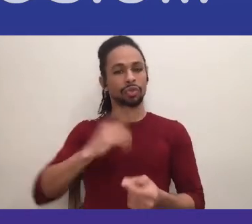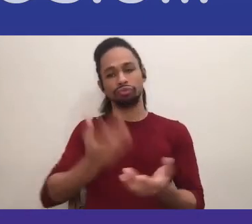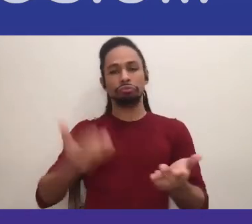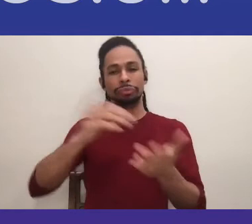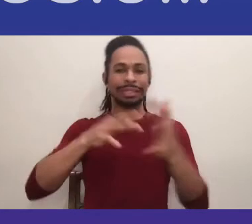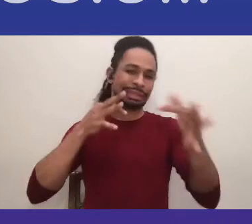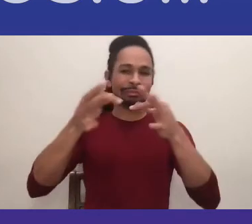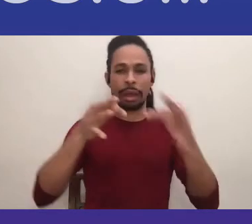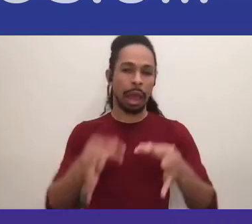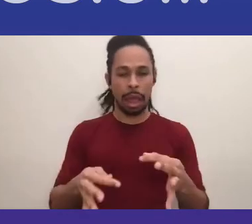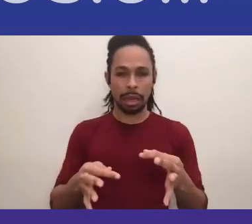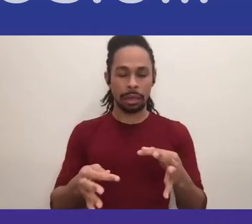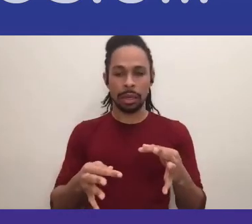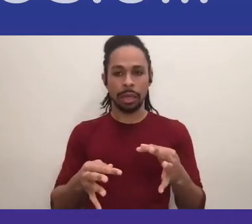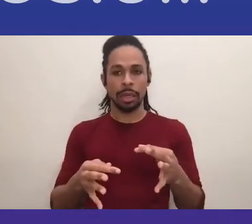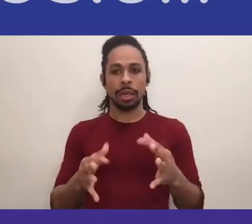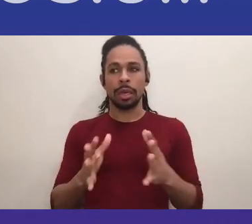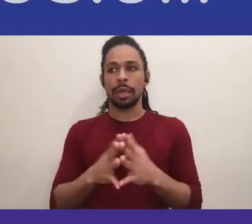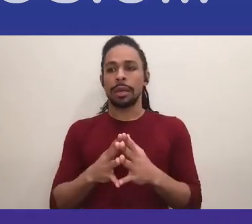redefine